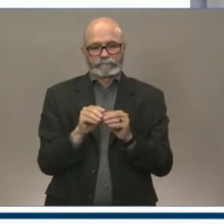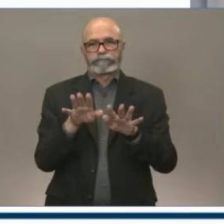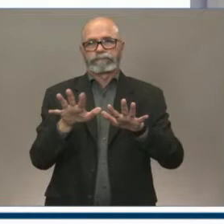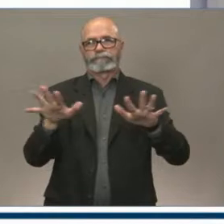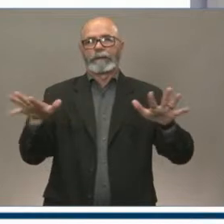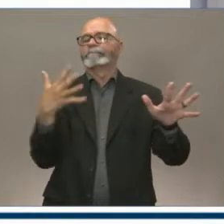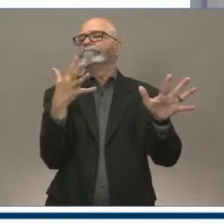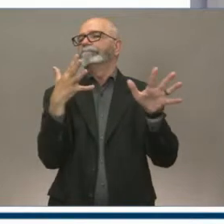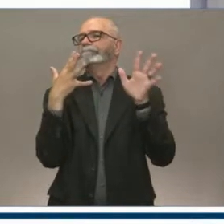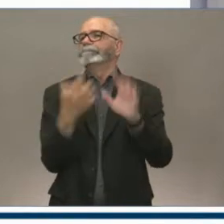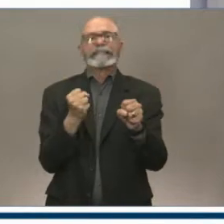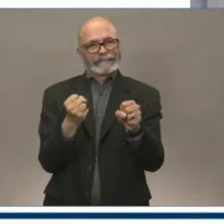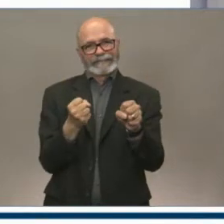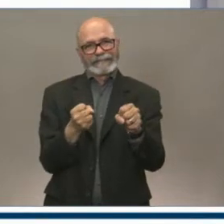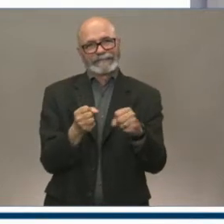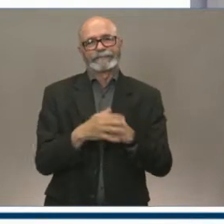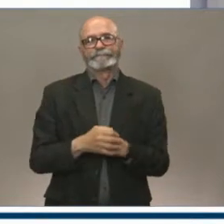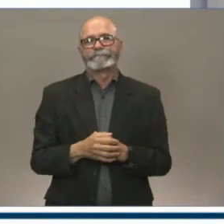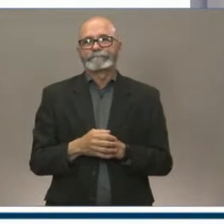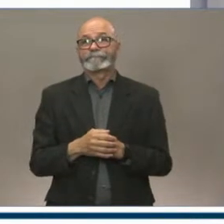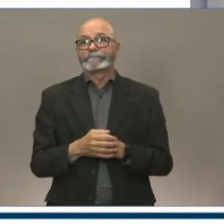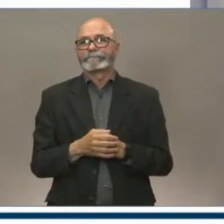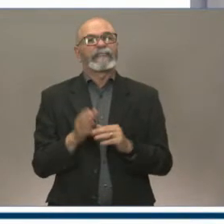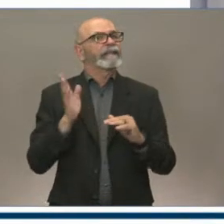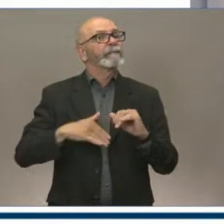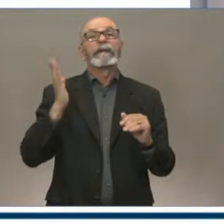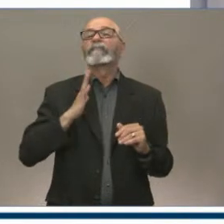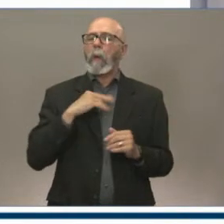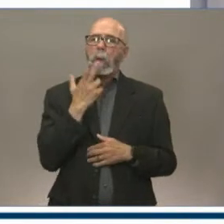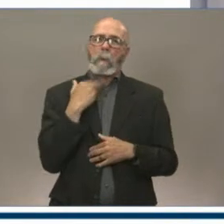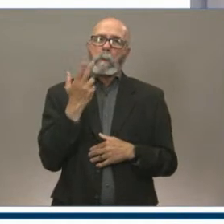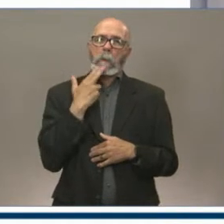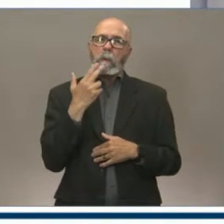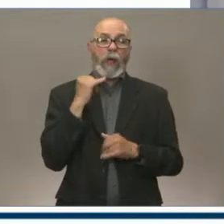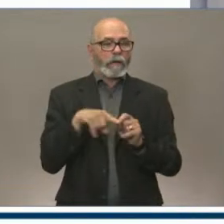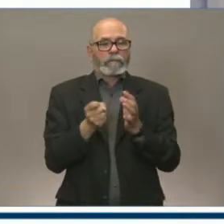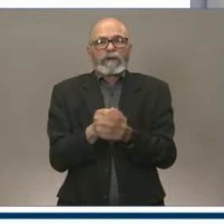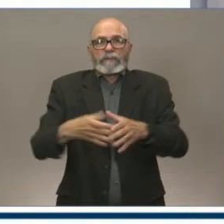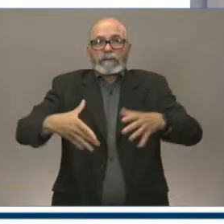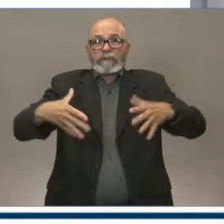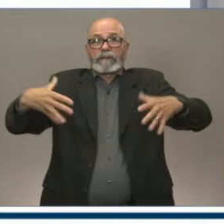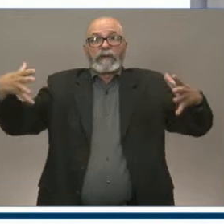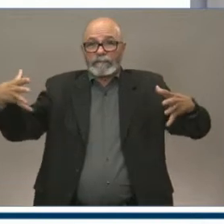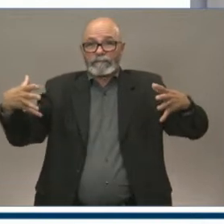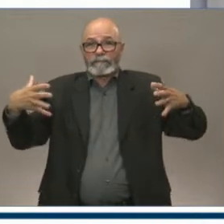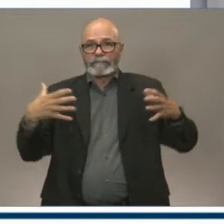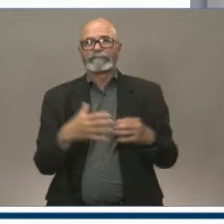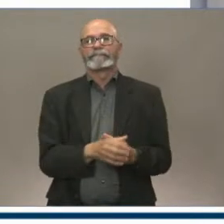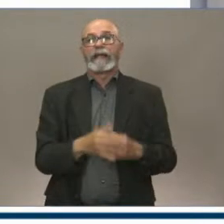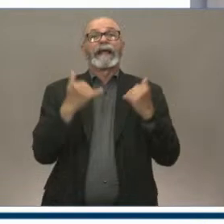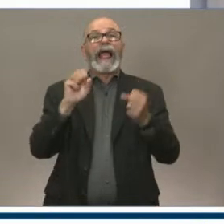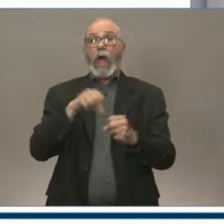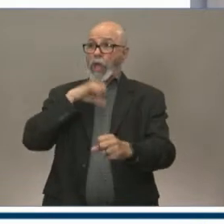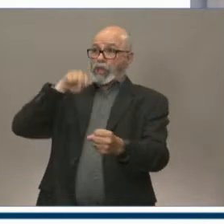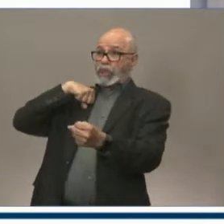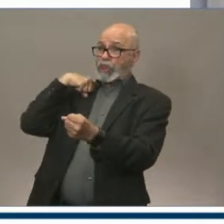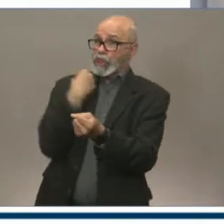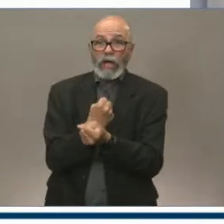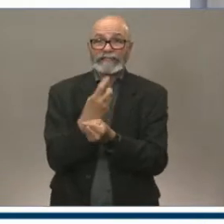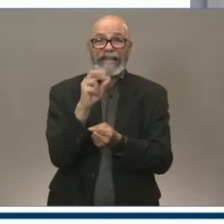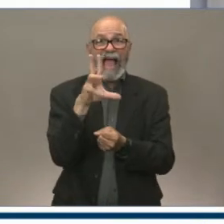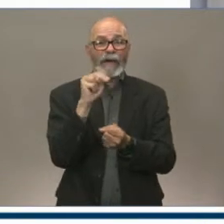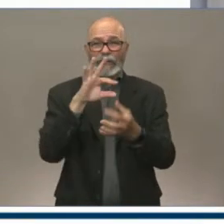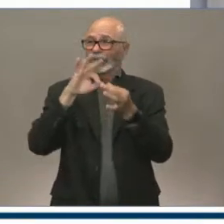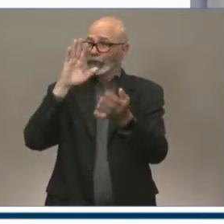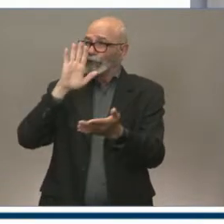province, faster than ever before in this province. We have lockdown in Halifax and surrounding communities, including schools, but